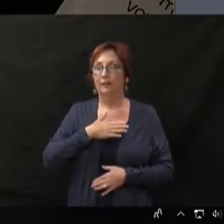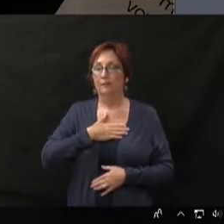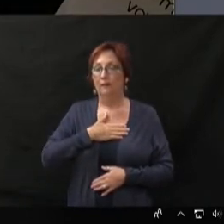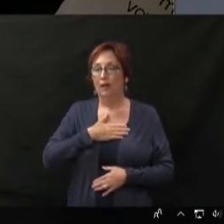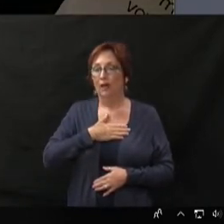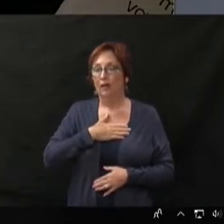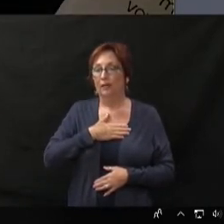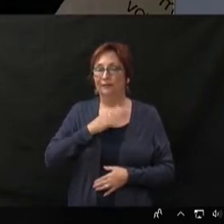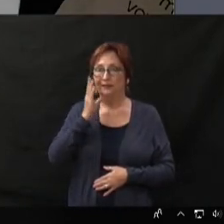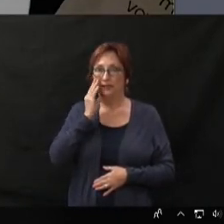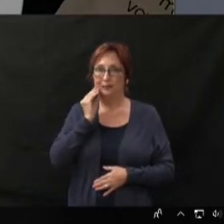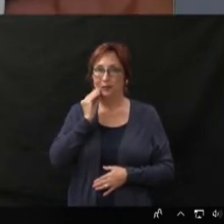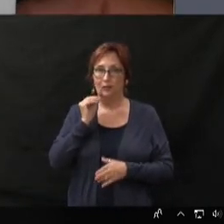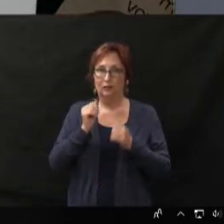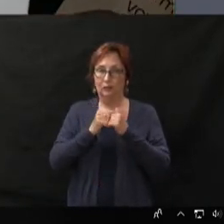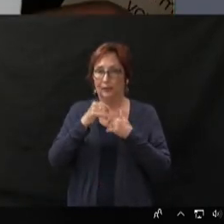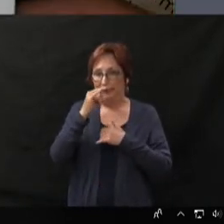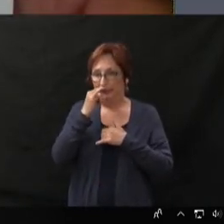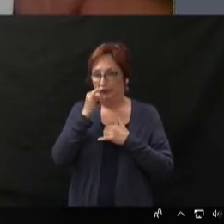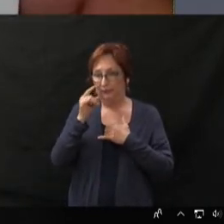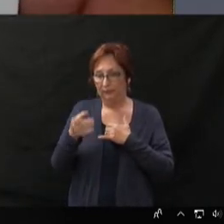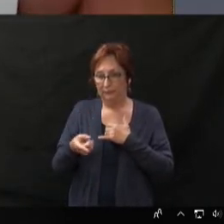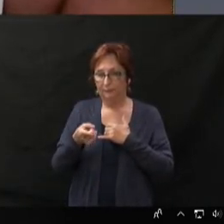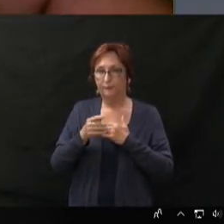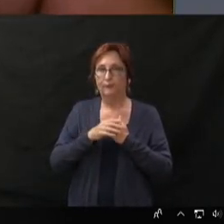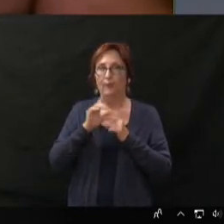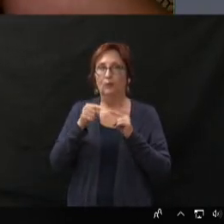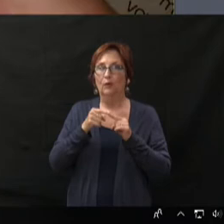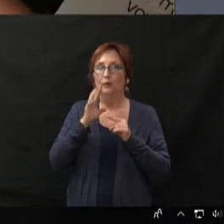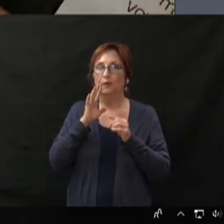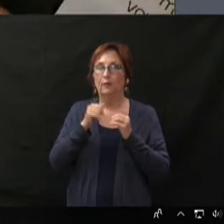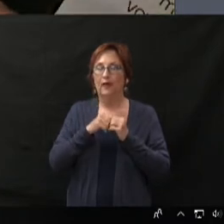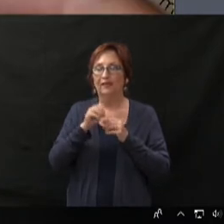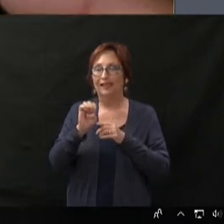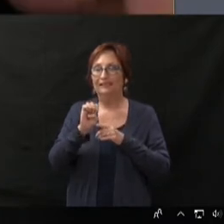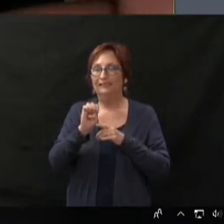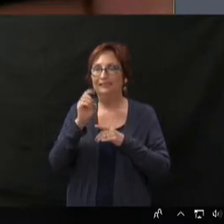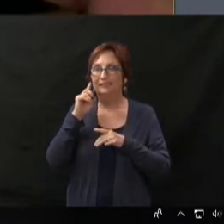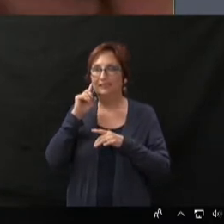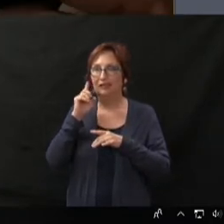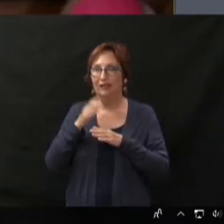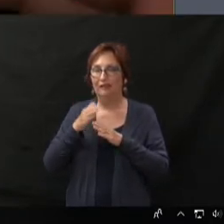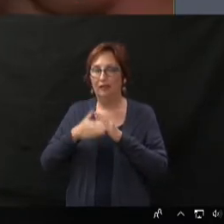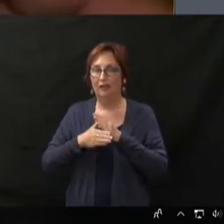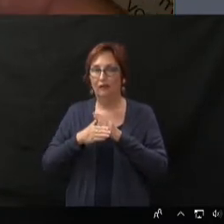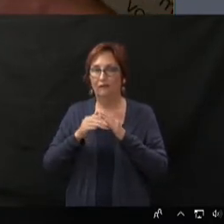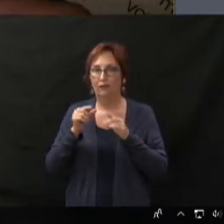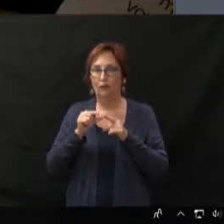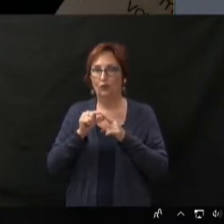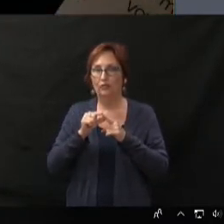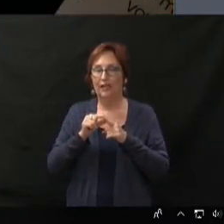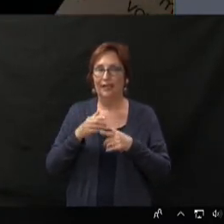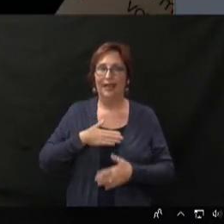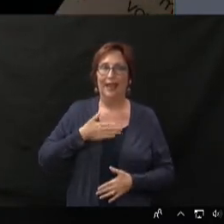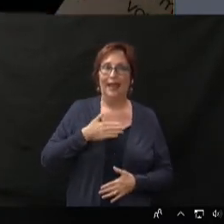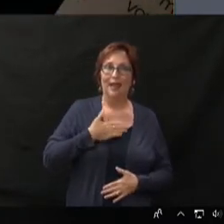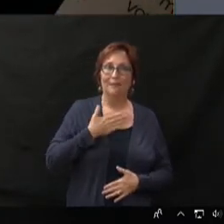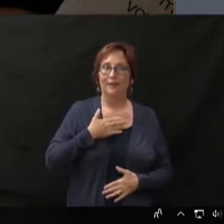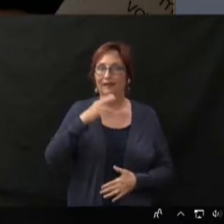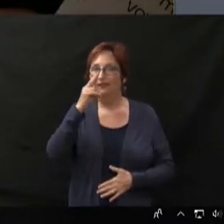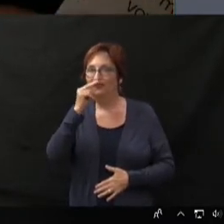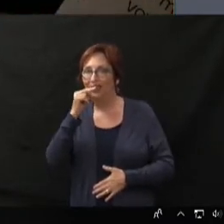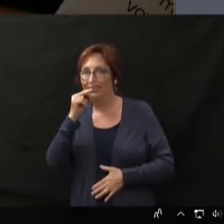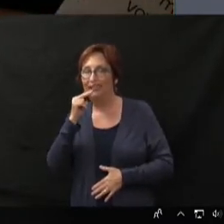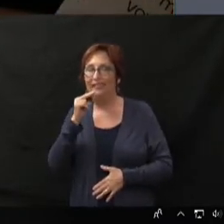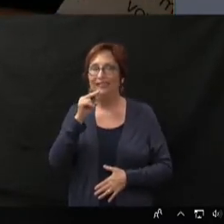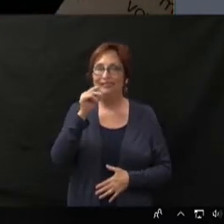my experience with kids is when we talk about that E sound at the end of words, like in happy and funny and silly, they want to put EY